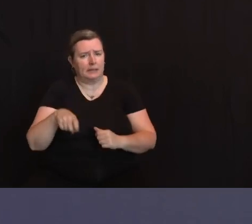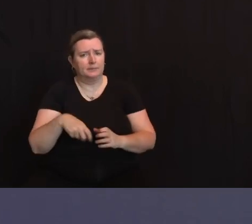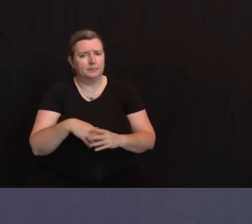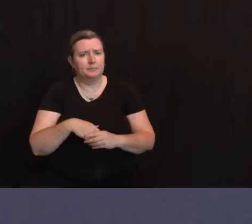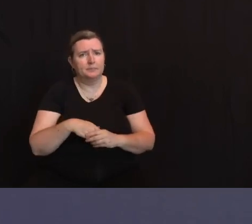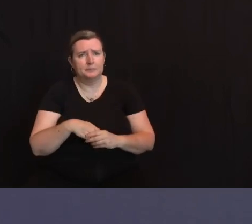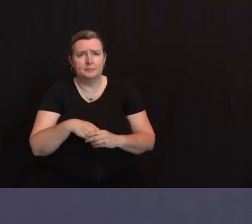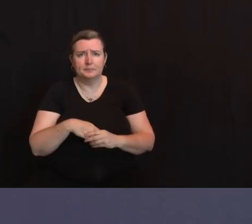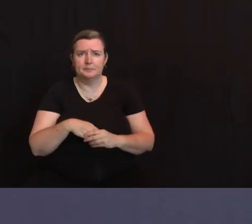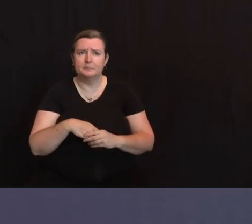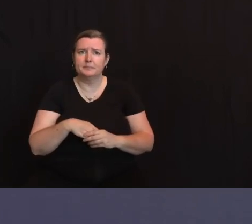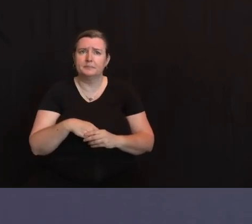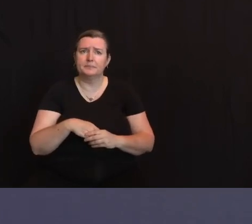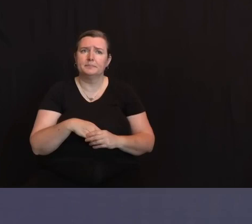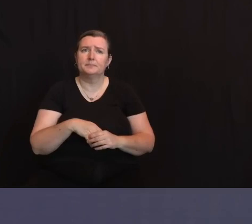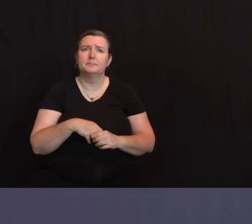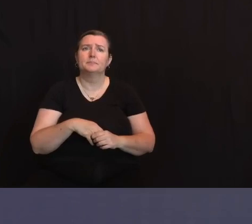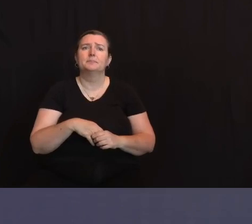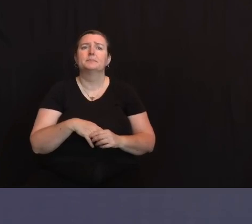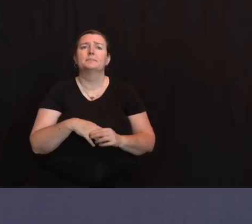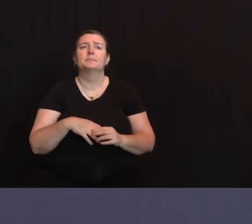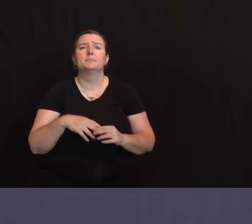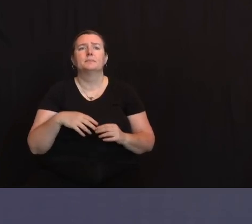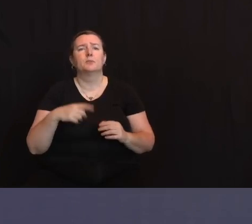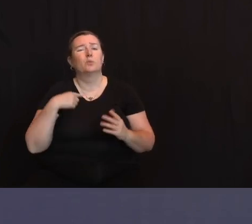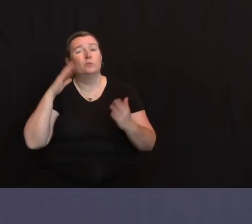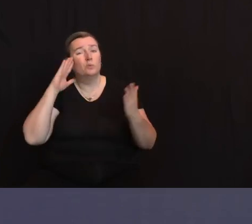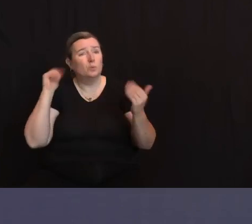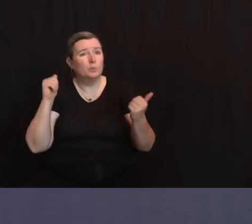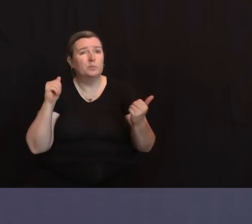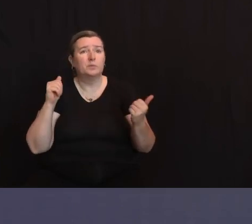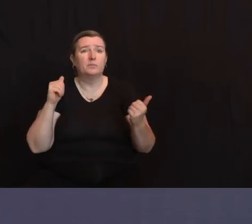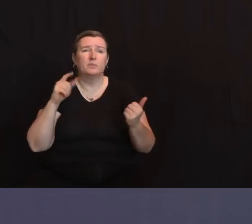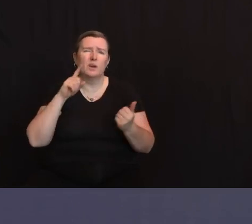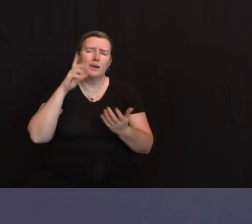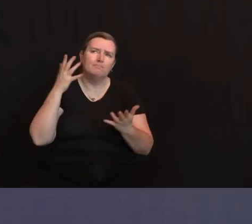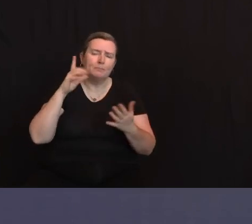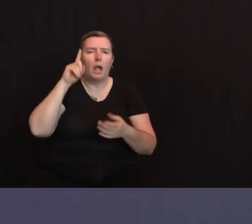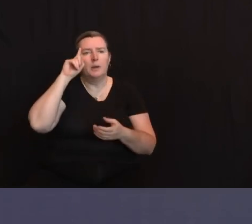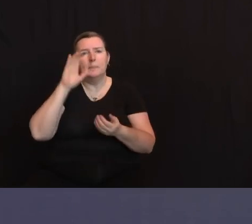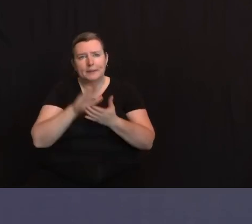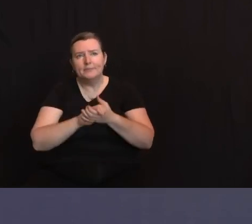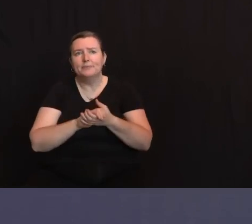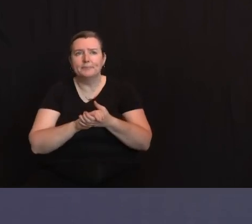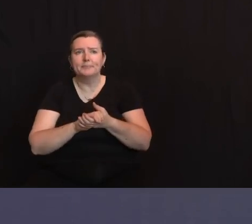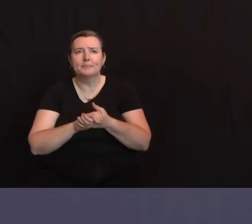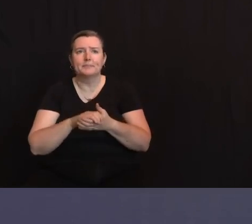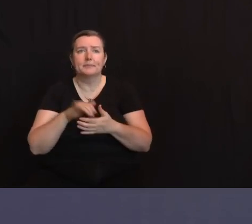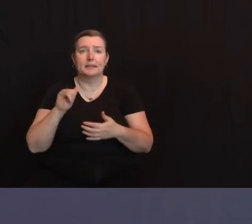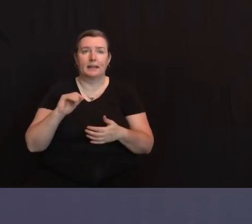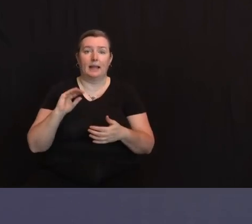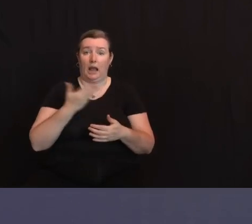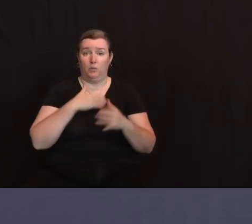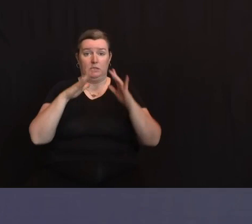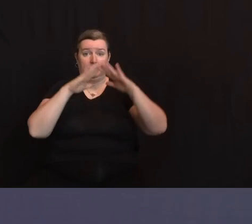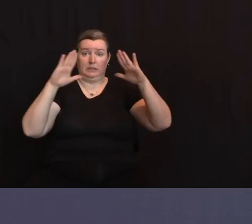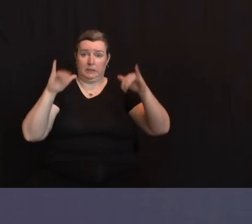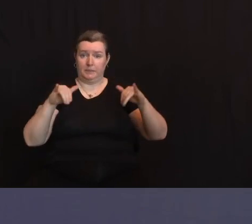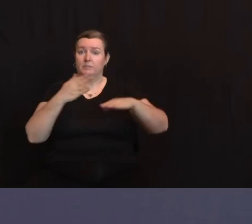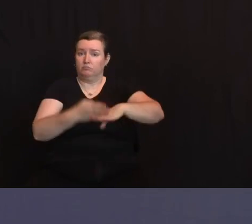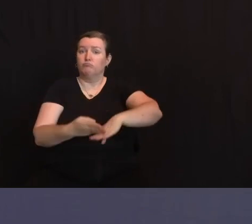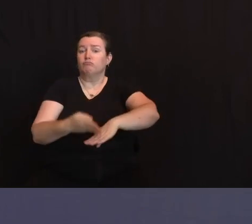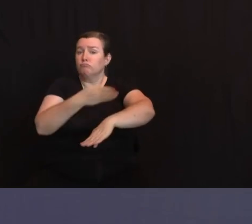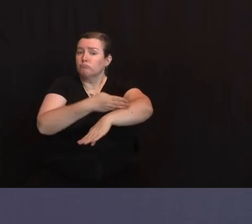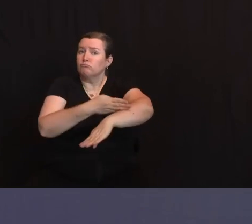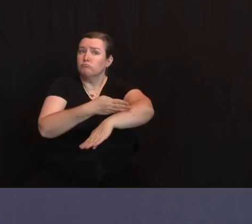opinion, whatever it is, we believe and we hope that these have been strengthened. Turnaround time's an issue. I mean,